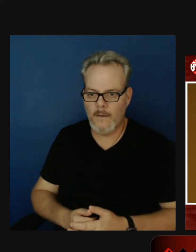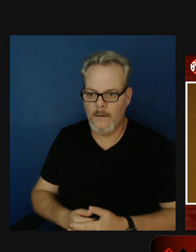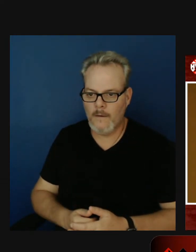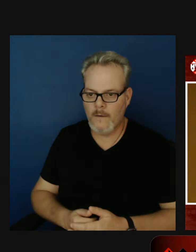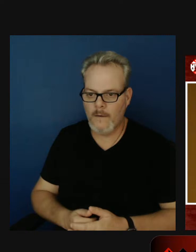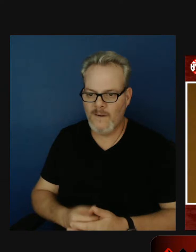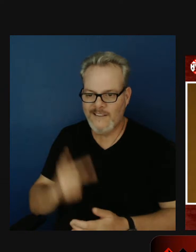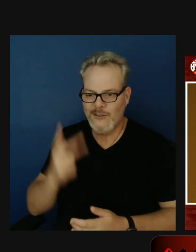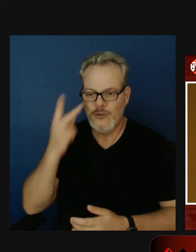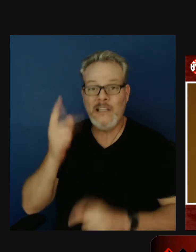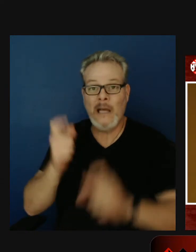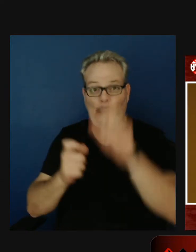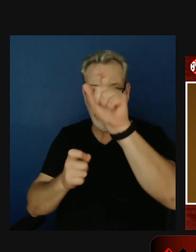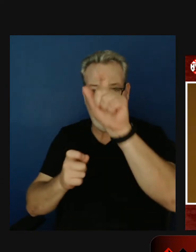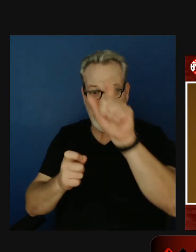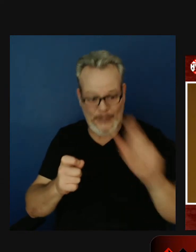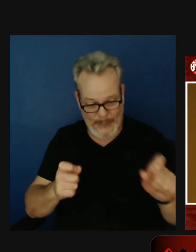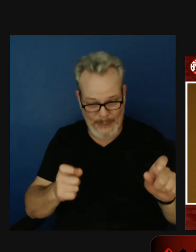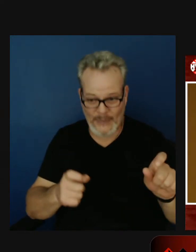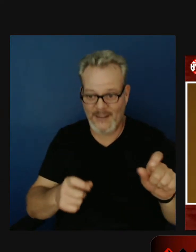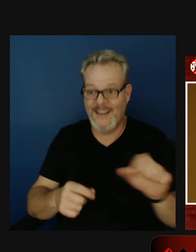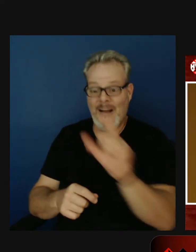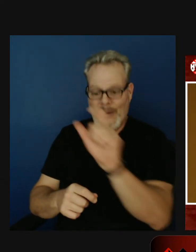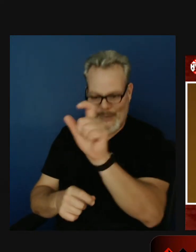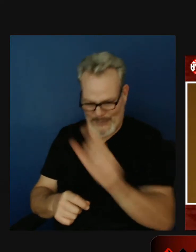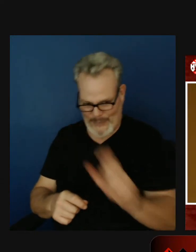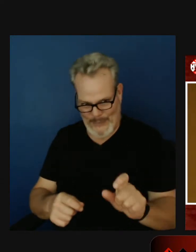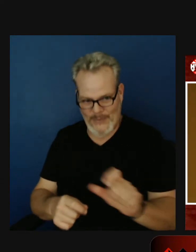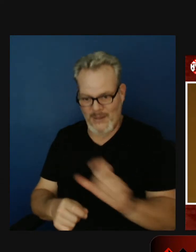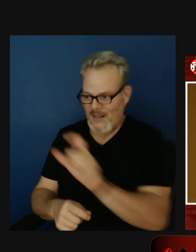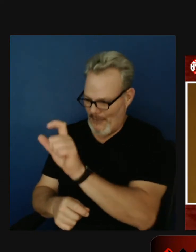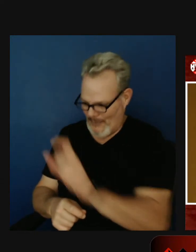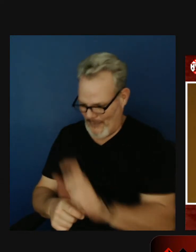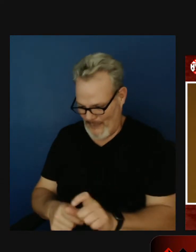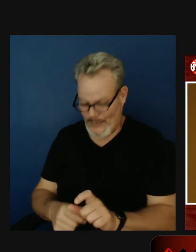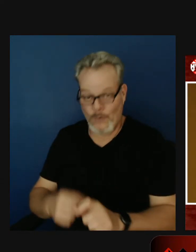section across here, and you can see different folds here. Or for this economic